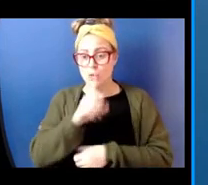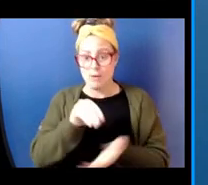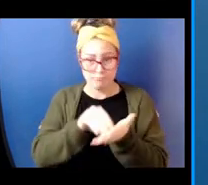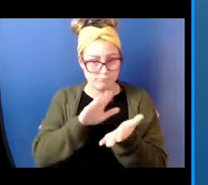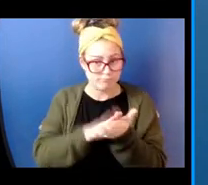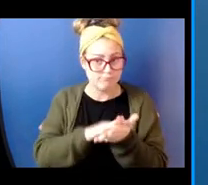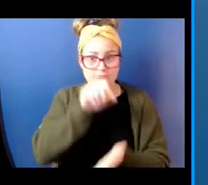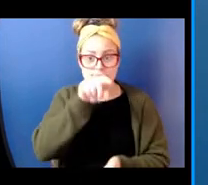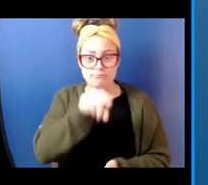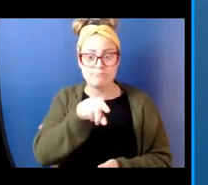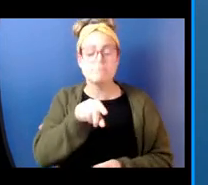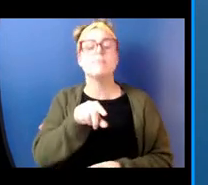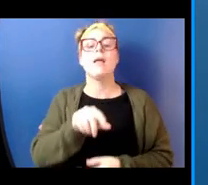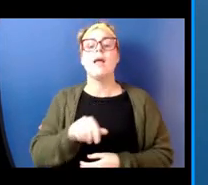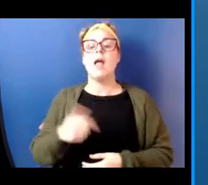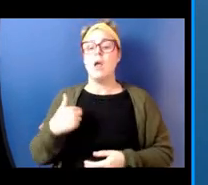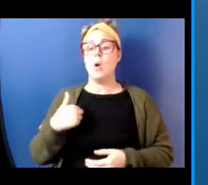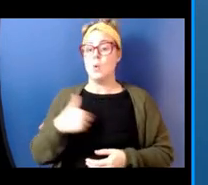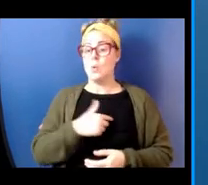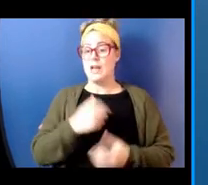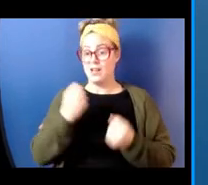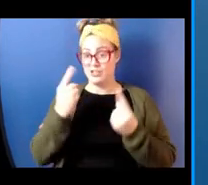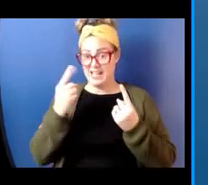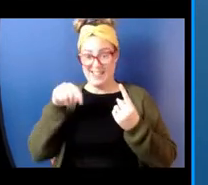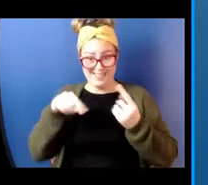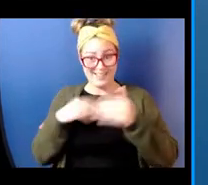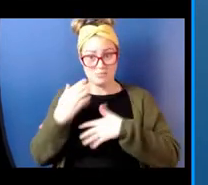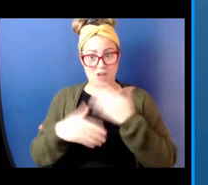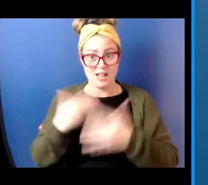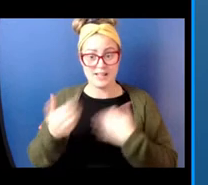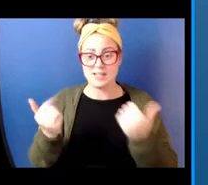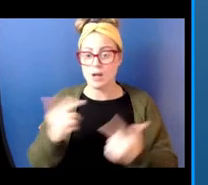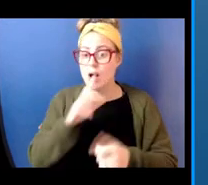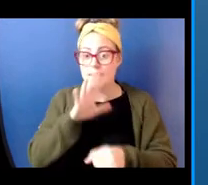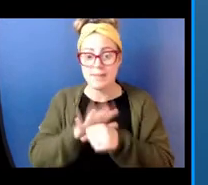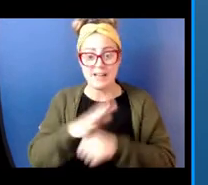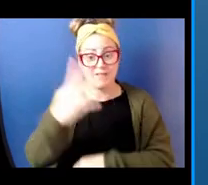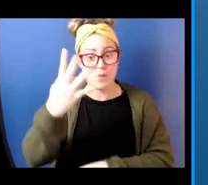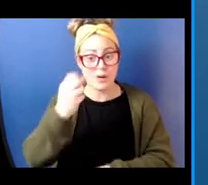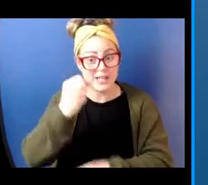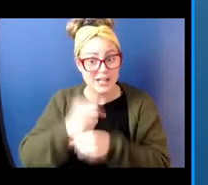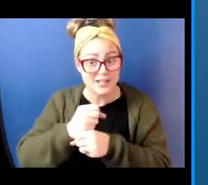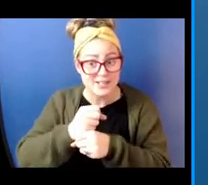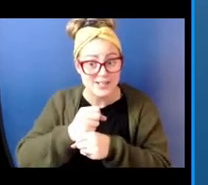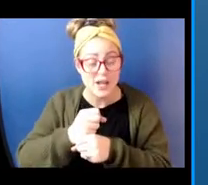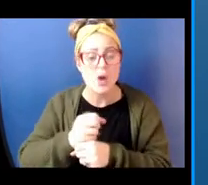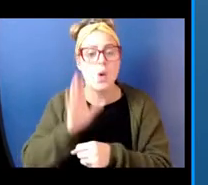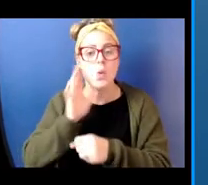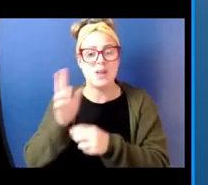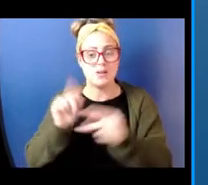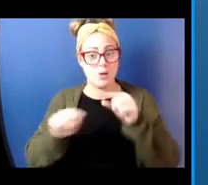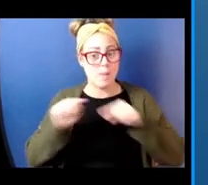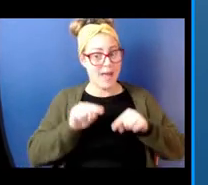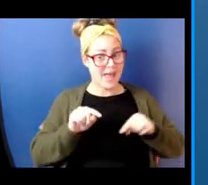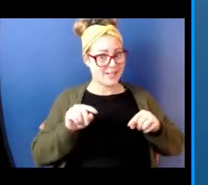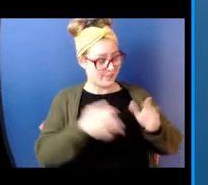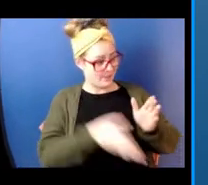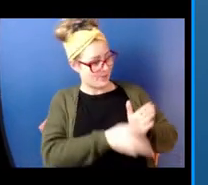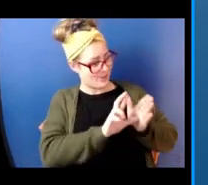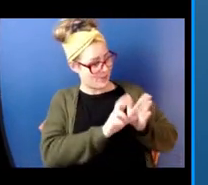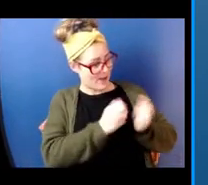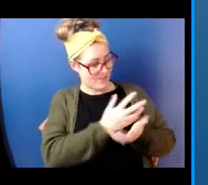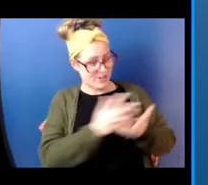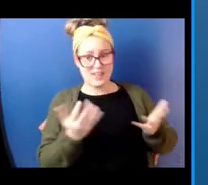understand that this process and we are all committed that in four years we're going to revisit this whole thing all over again